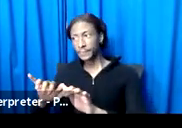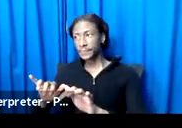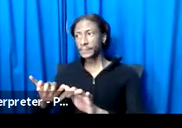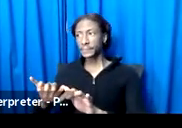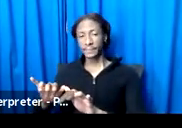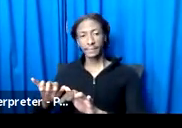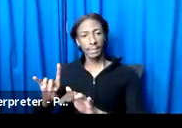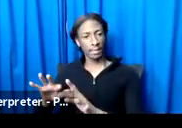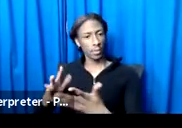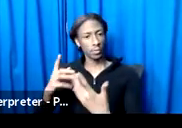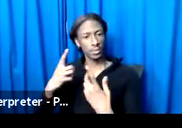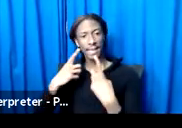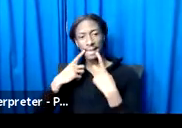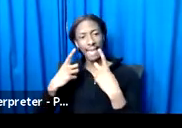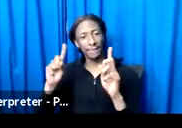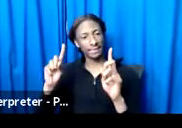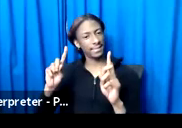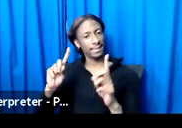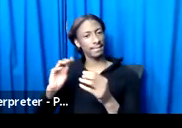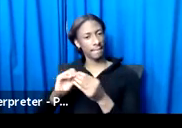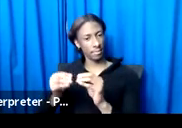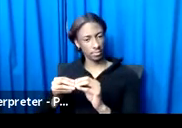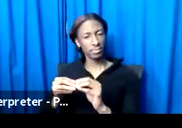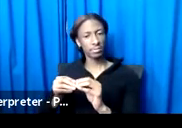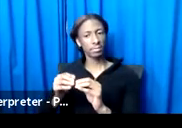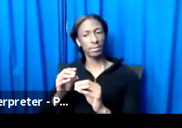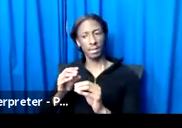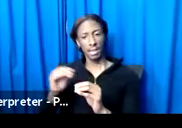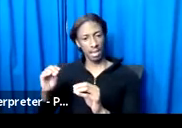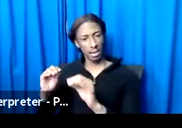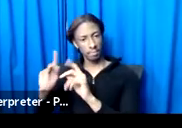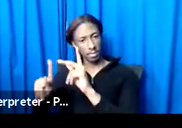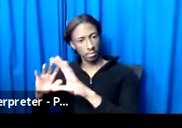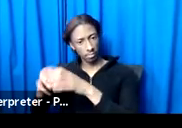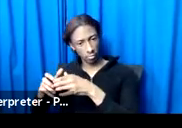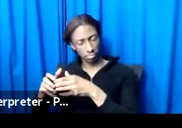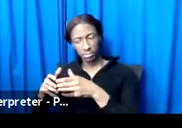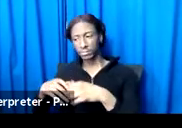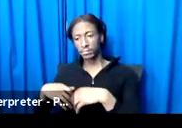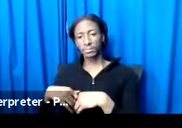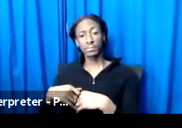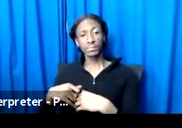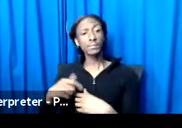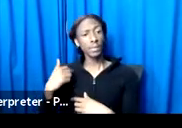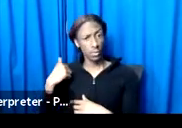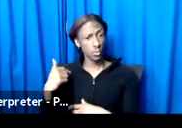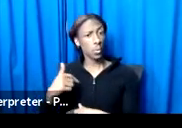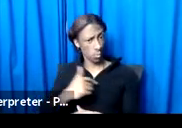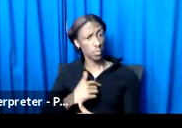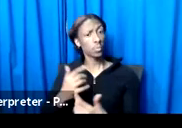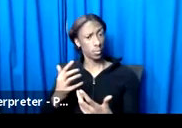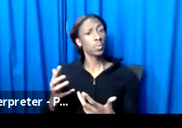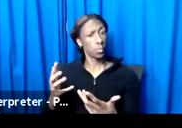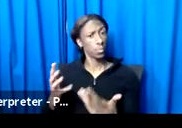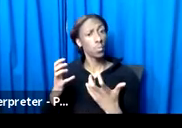those efficacy numbers in younger populations moving ahead, that we would like to continue